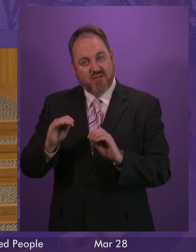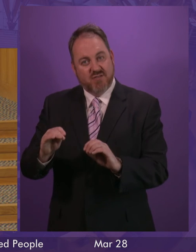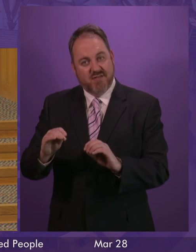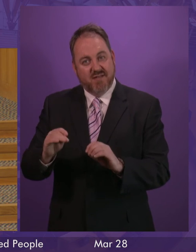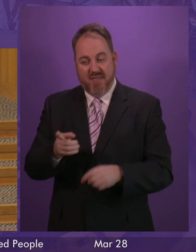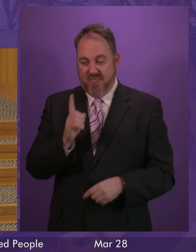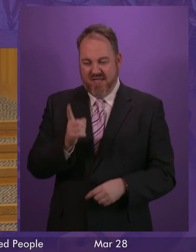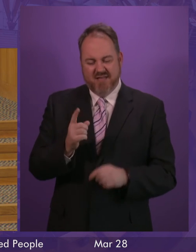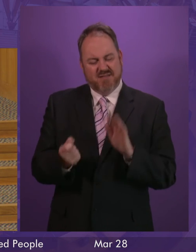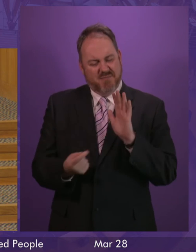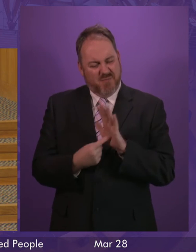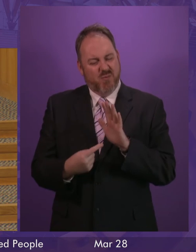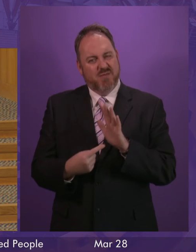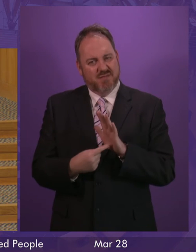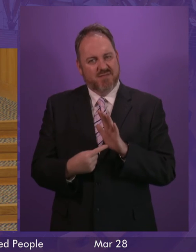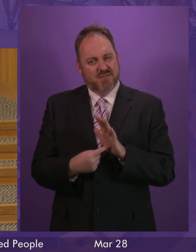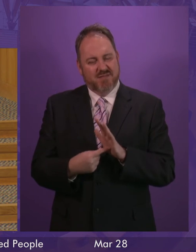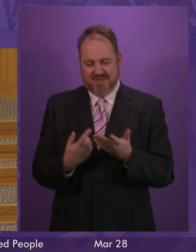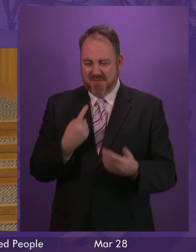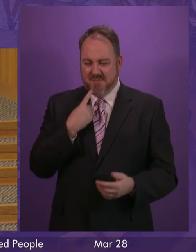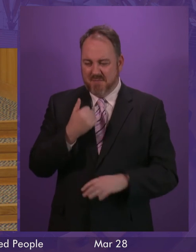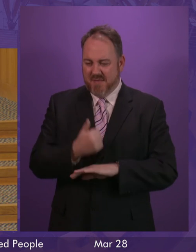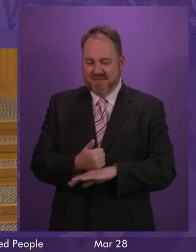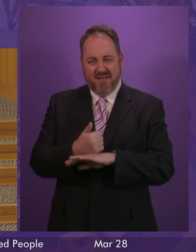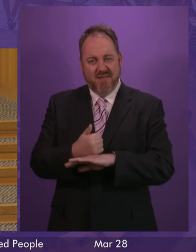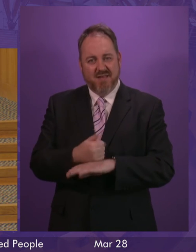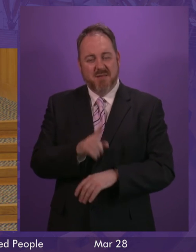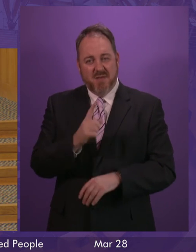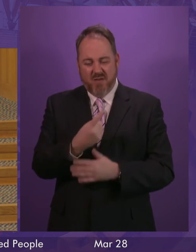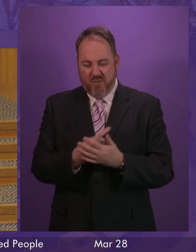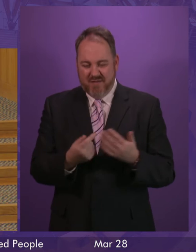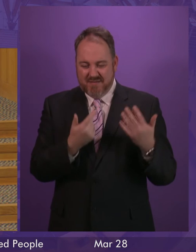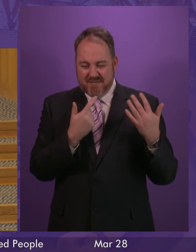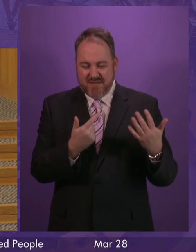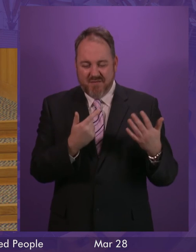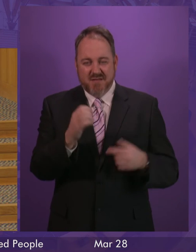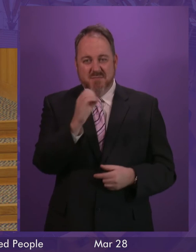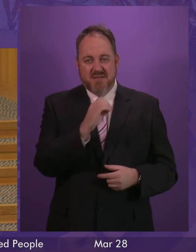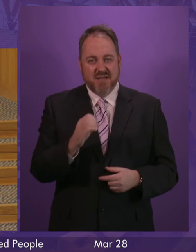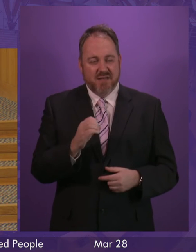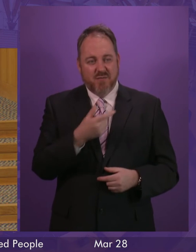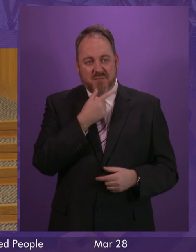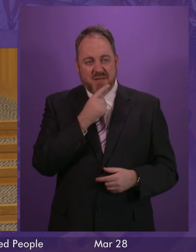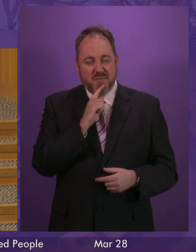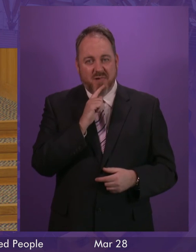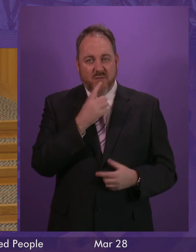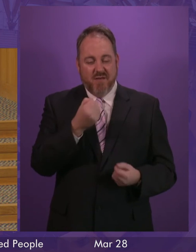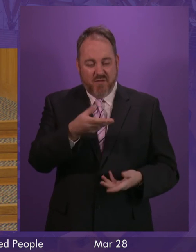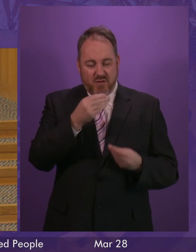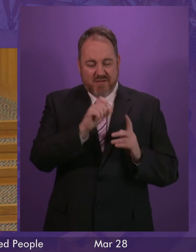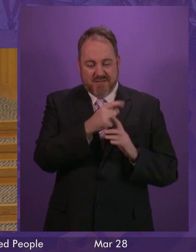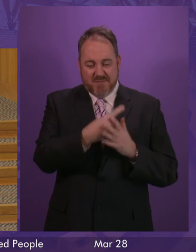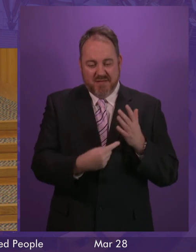is fundamental. And we learn that only 7% of people with a learning disability are in paid employment